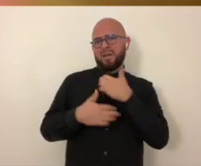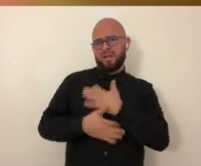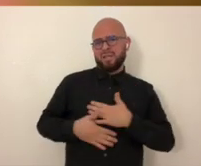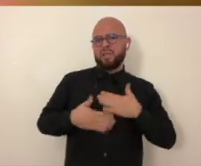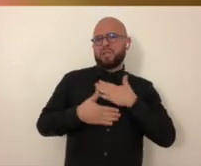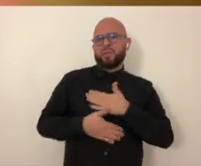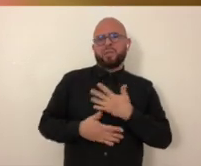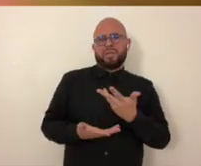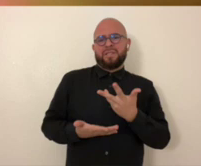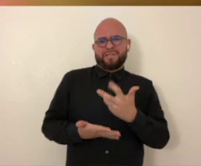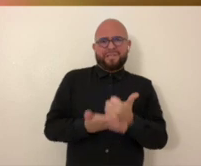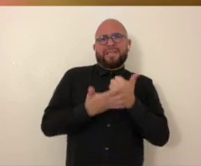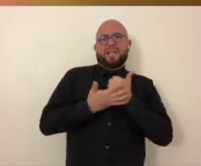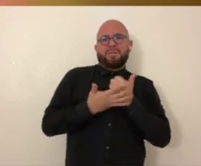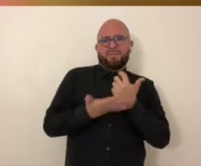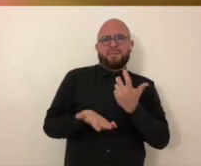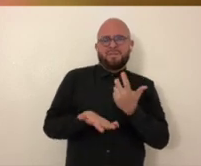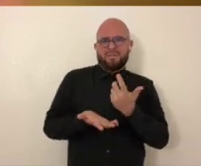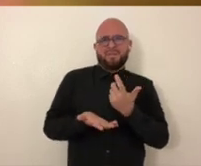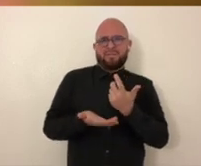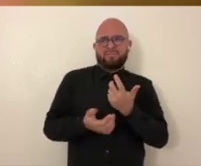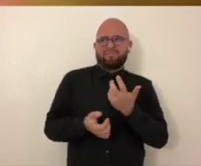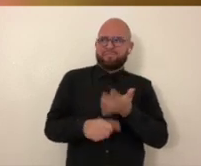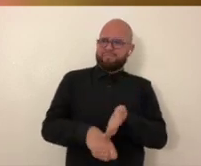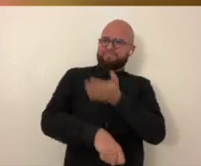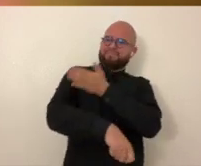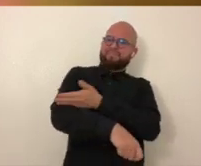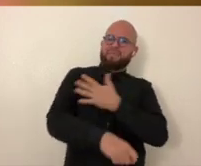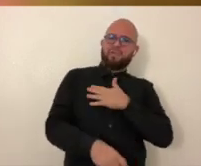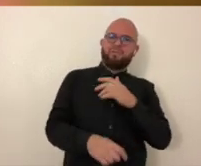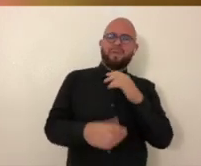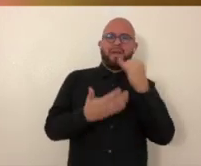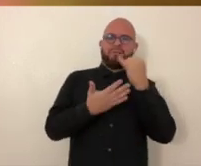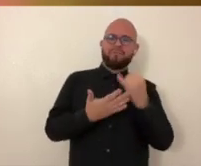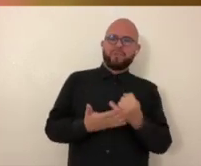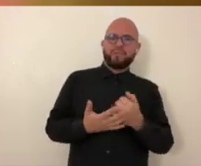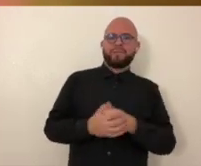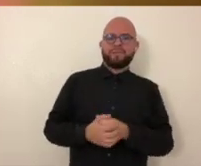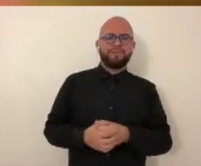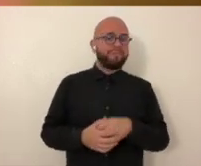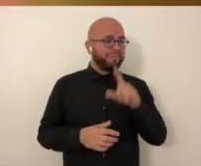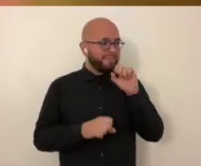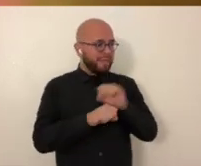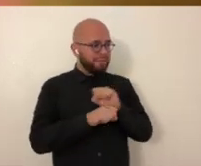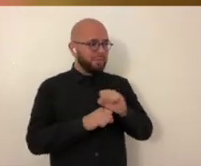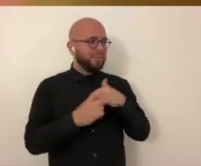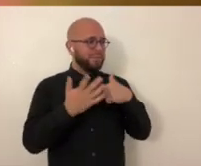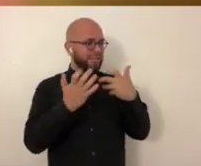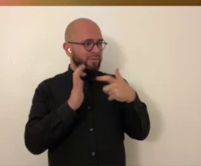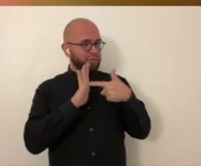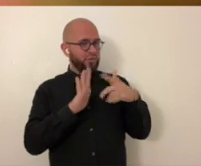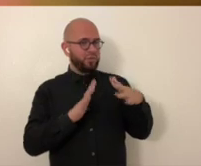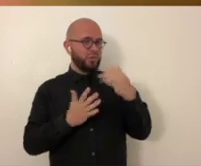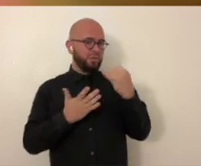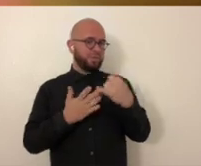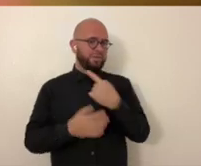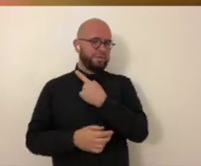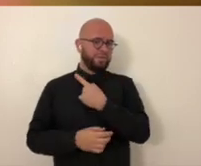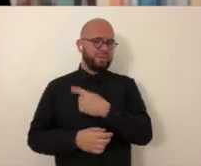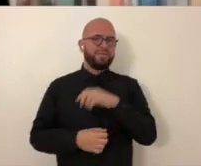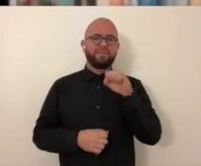Yes. It's definitely different, but I really enjoy it. Really helps with enhance, I think, the